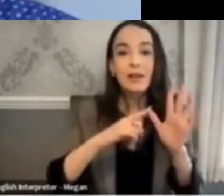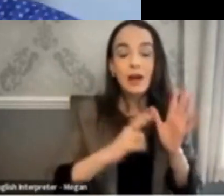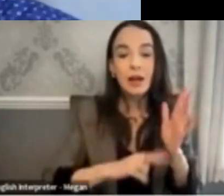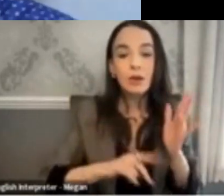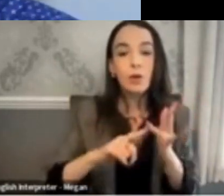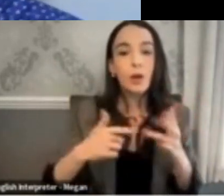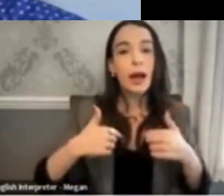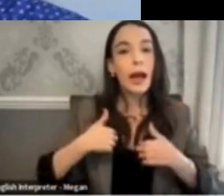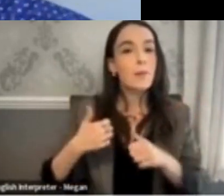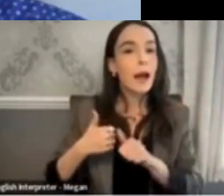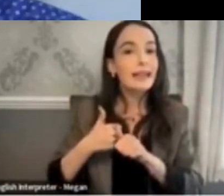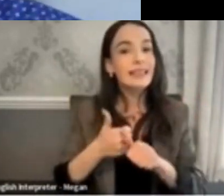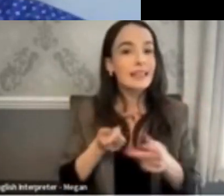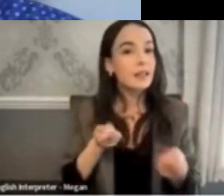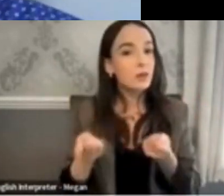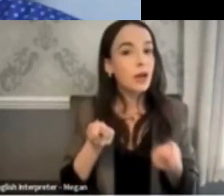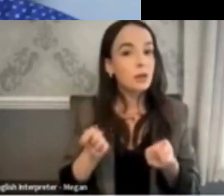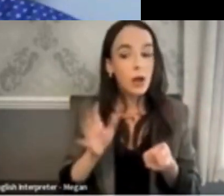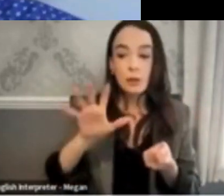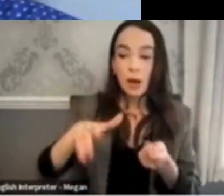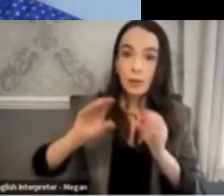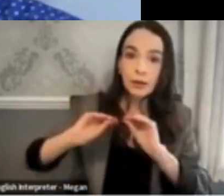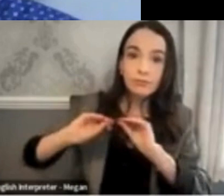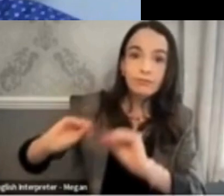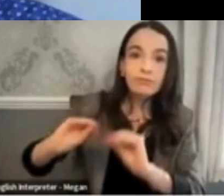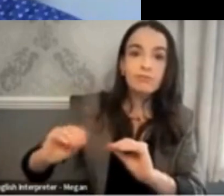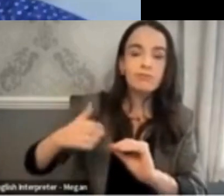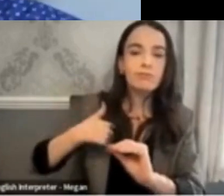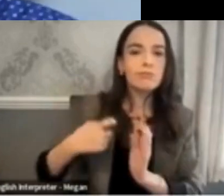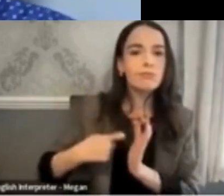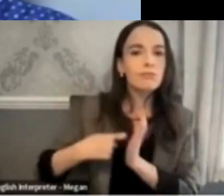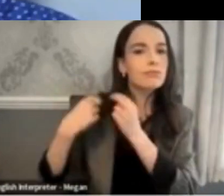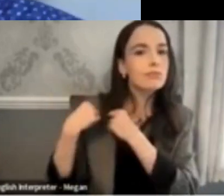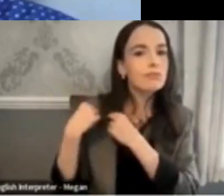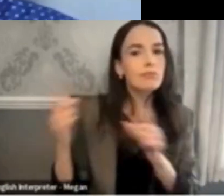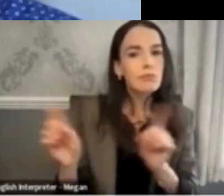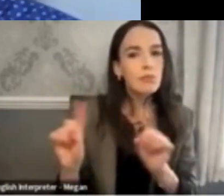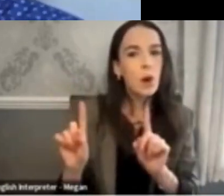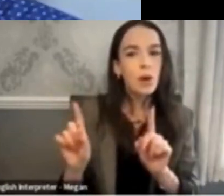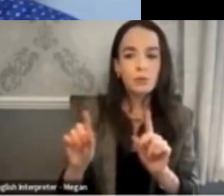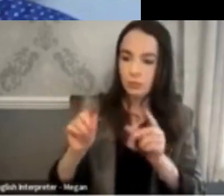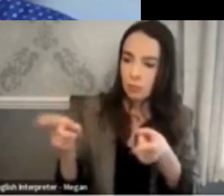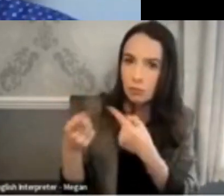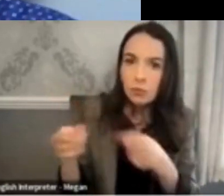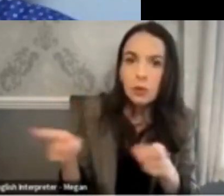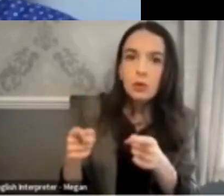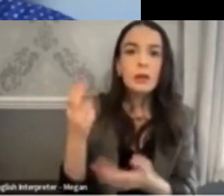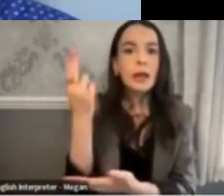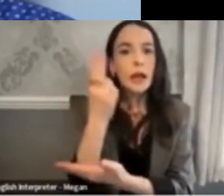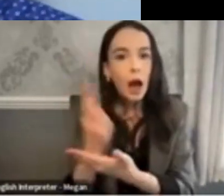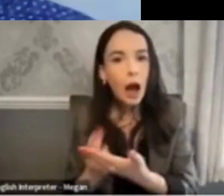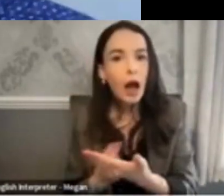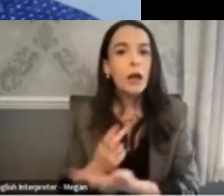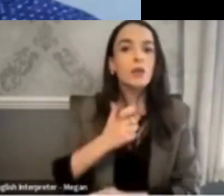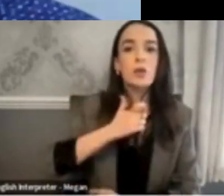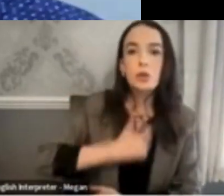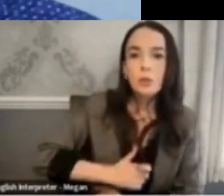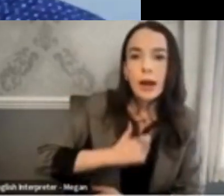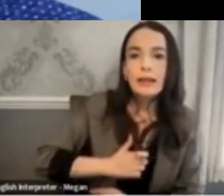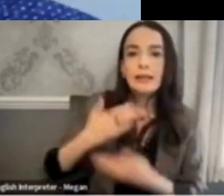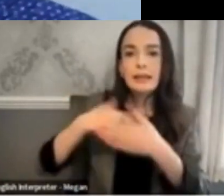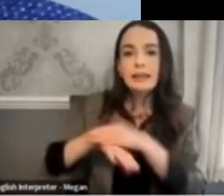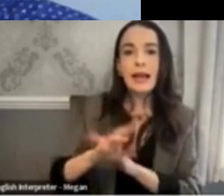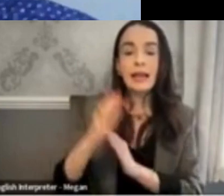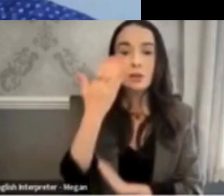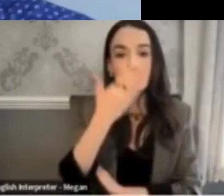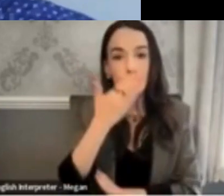Department for Education, responsible for music, arts, humanity and humanities education in schools policy. I'm a